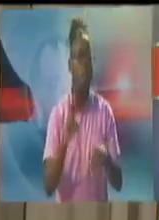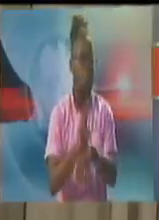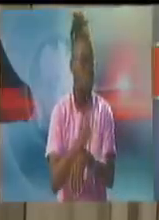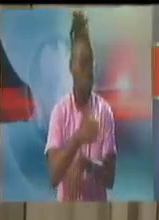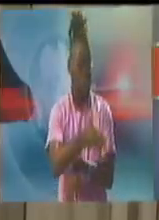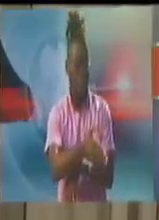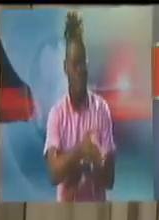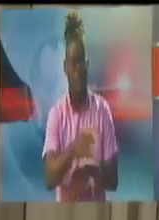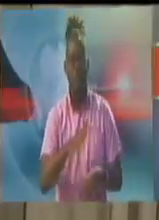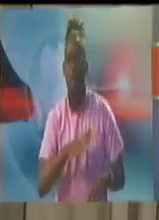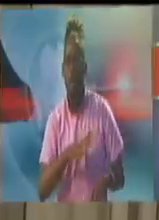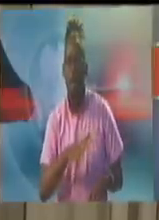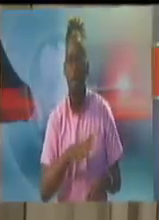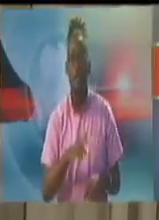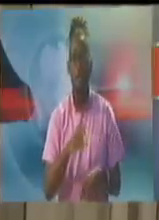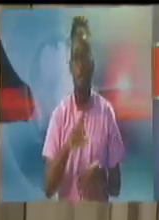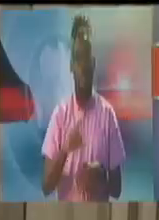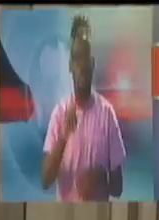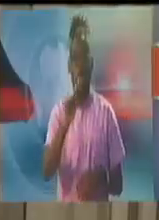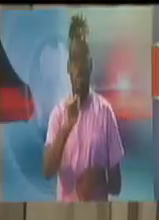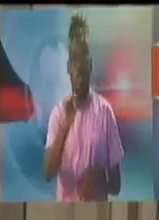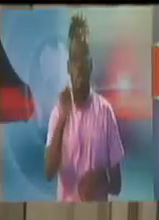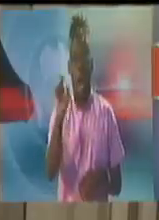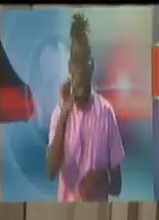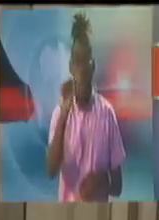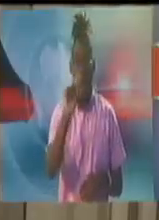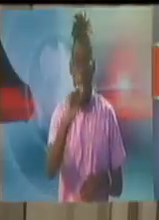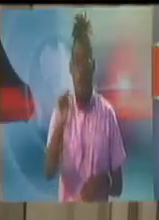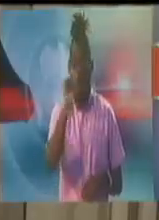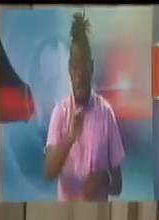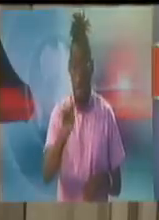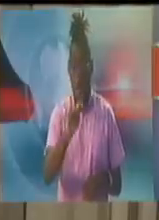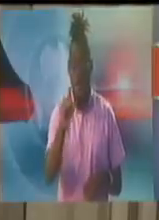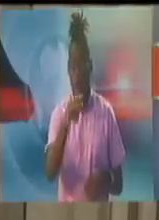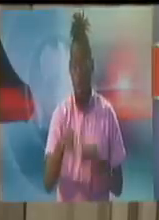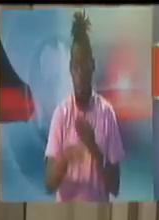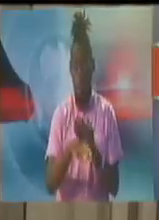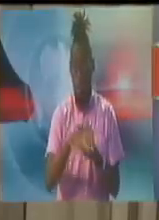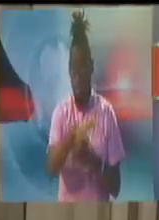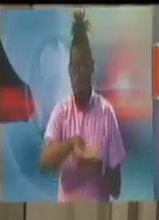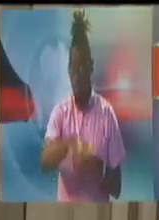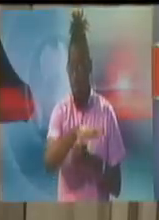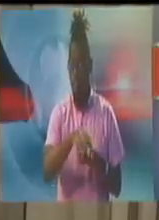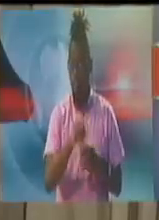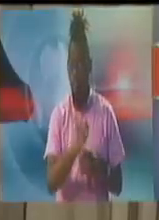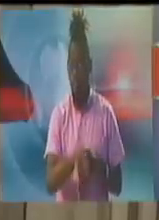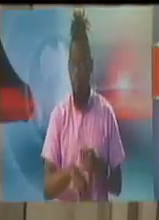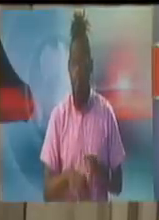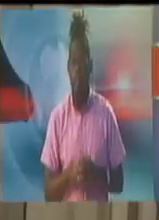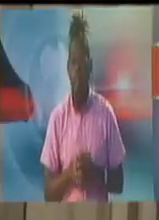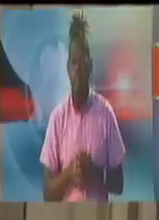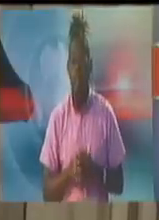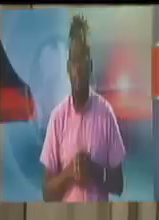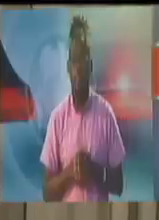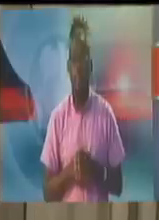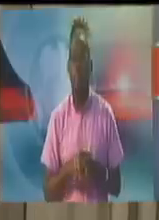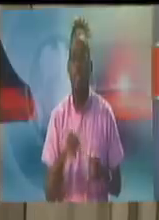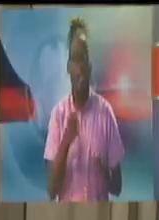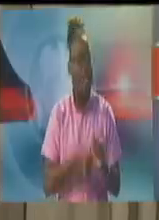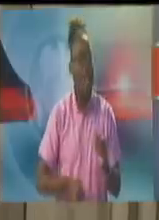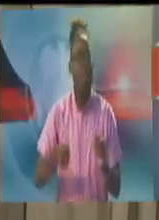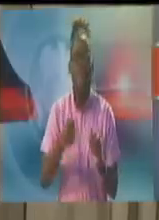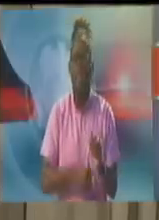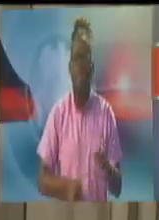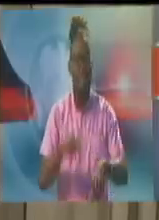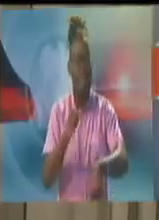has been turned around. The 33 nationals that came in were taken to Tacarigua yesterday, and that is how it goes. Every time